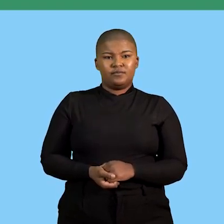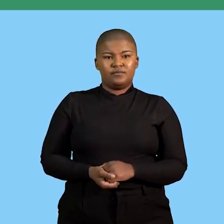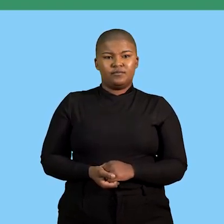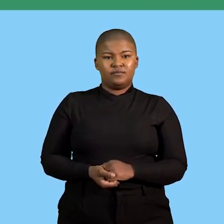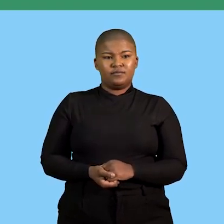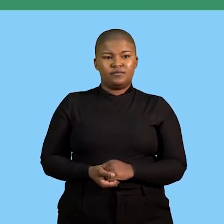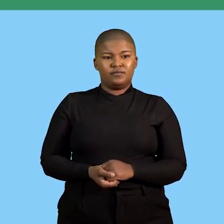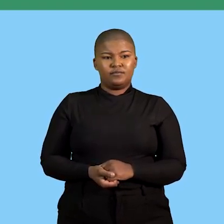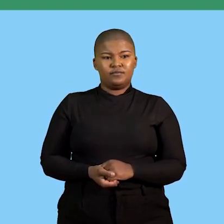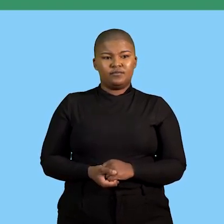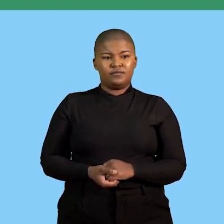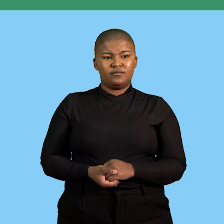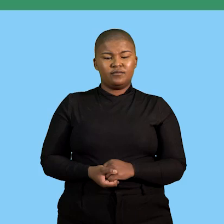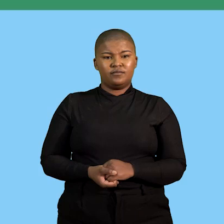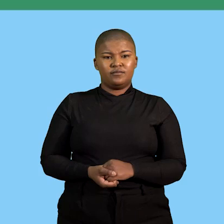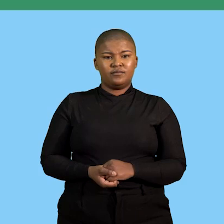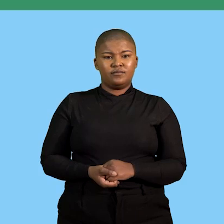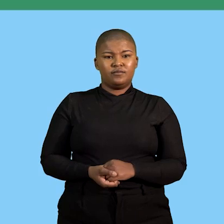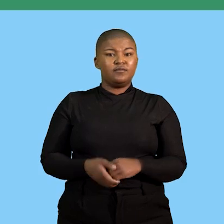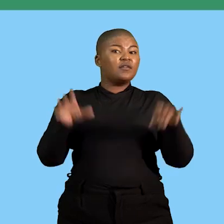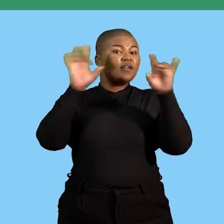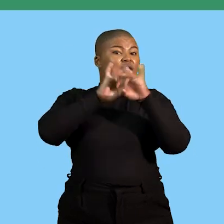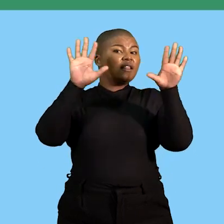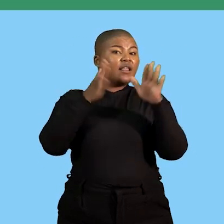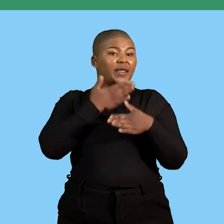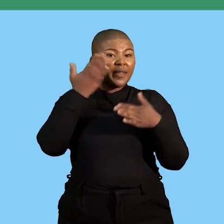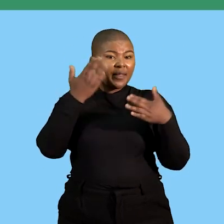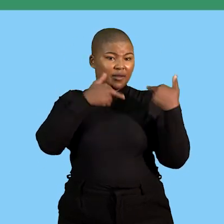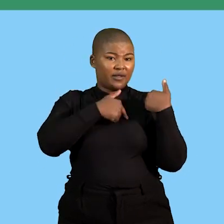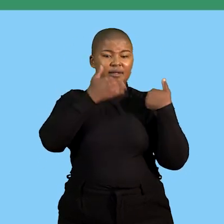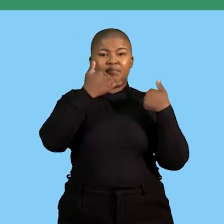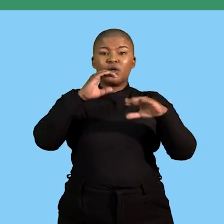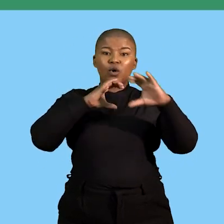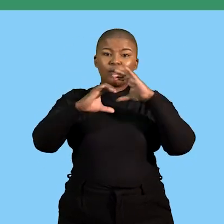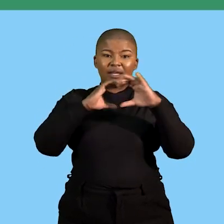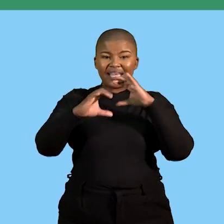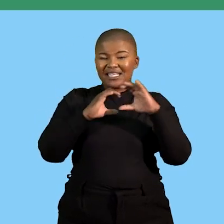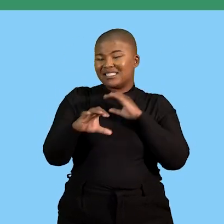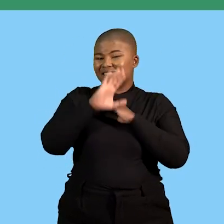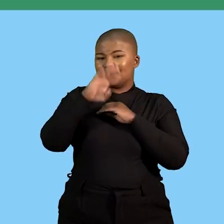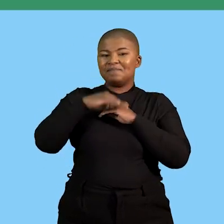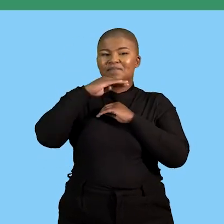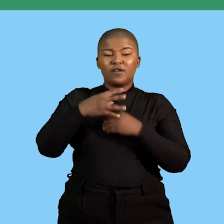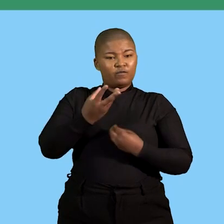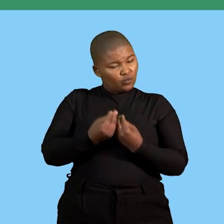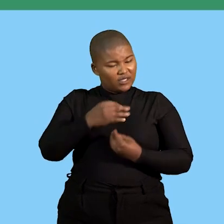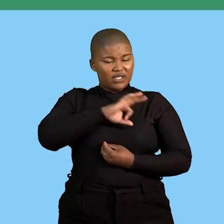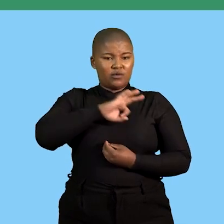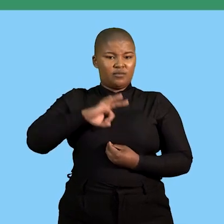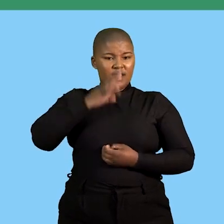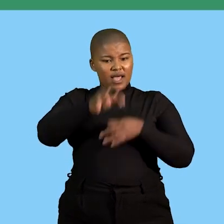So the idea of unclear responsibilities, meaning lack of communicating with the employees to say what is